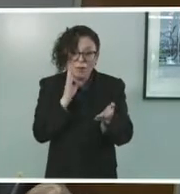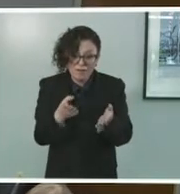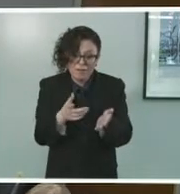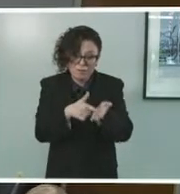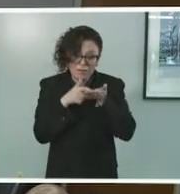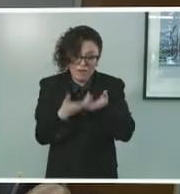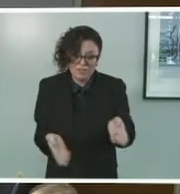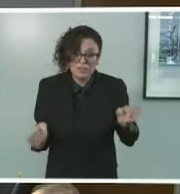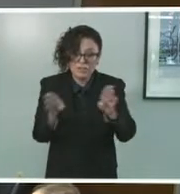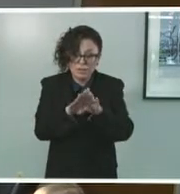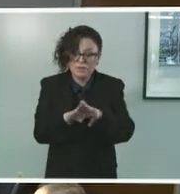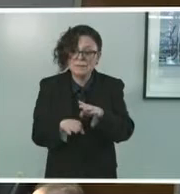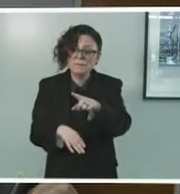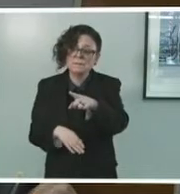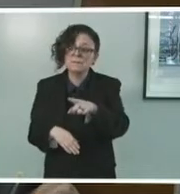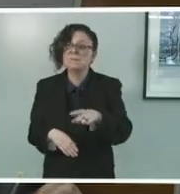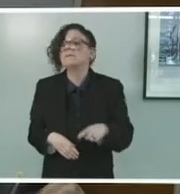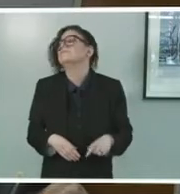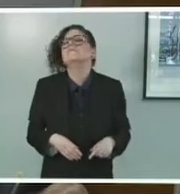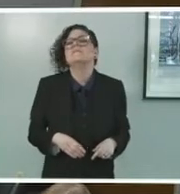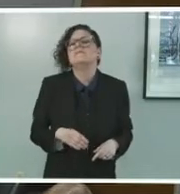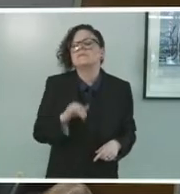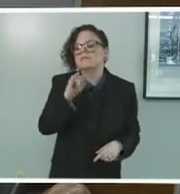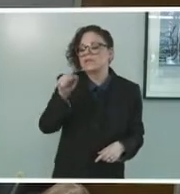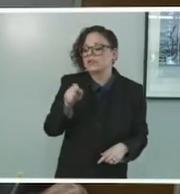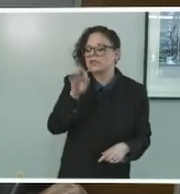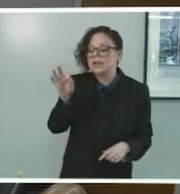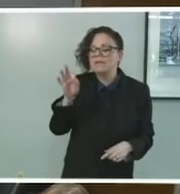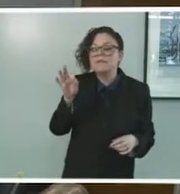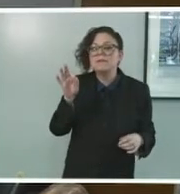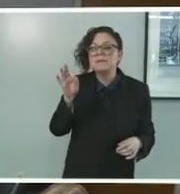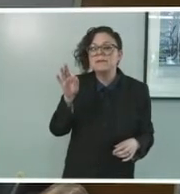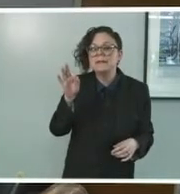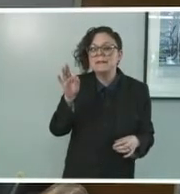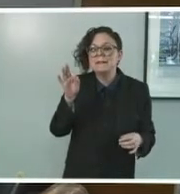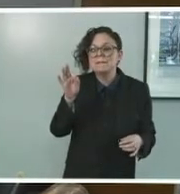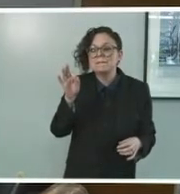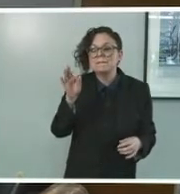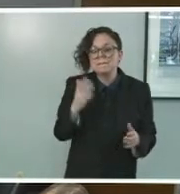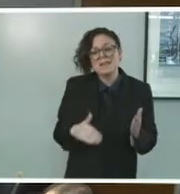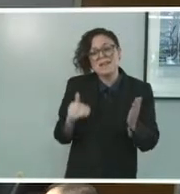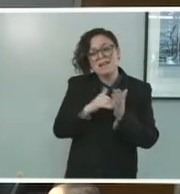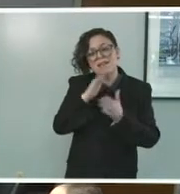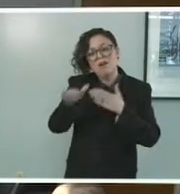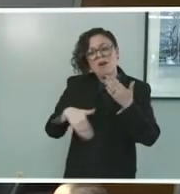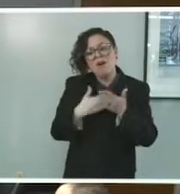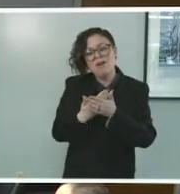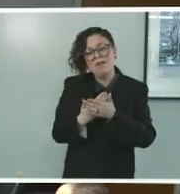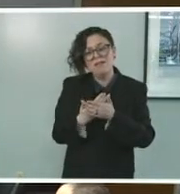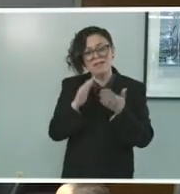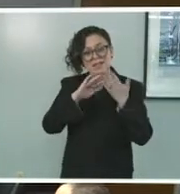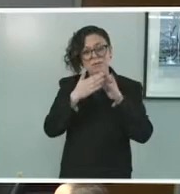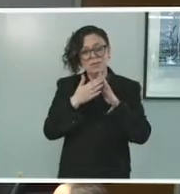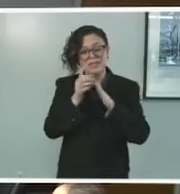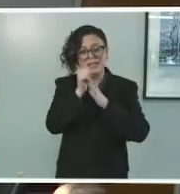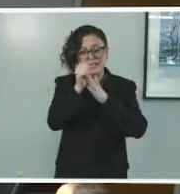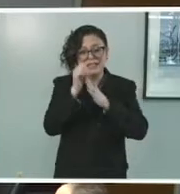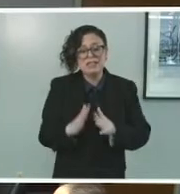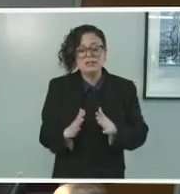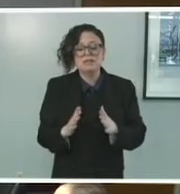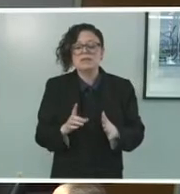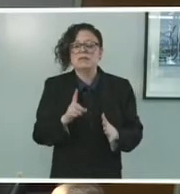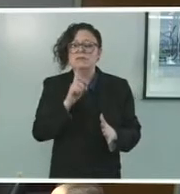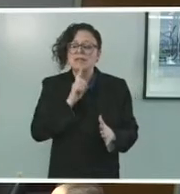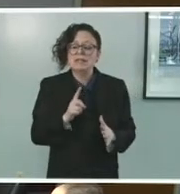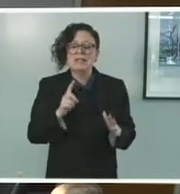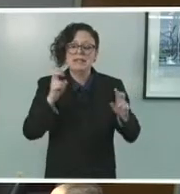to be closed. And Okay. Jeff, here's the reality is the leaders of this community had to sit down and strike a balance